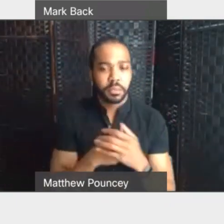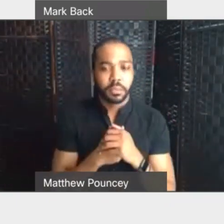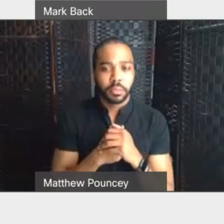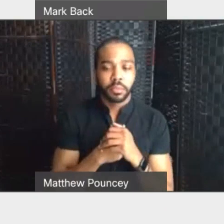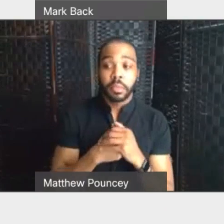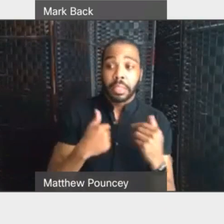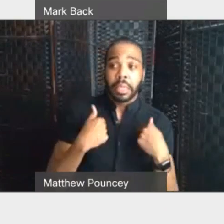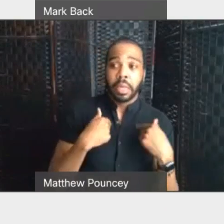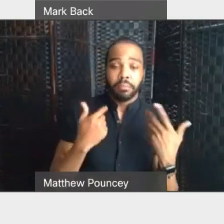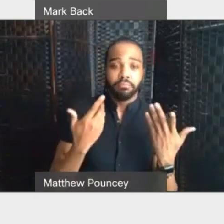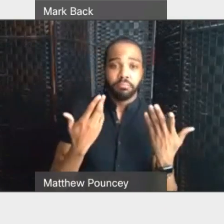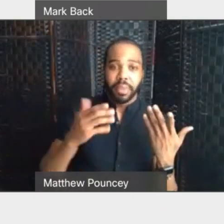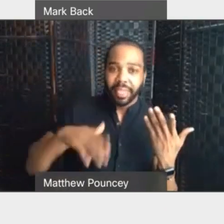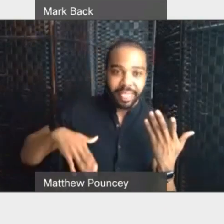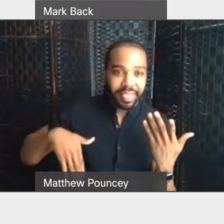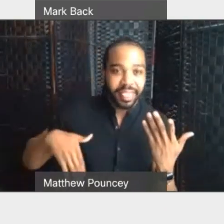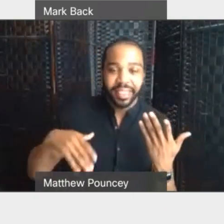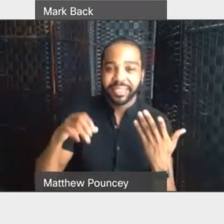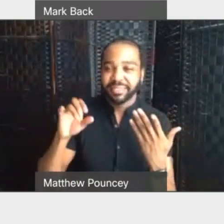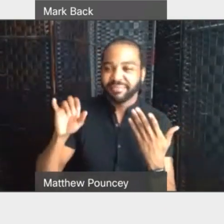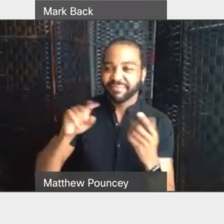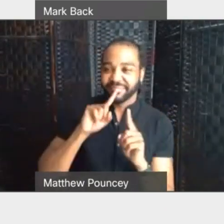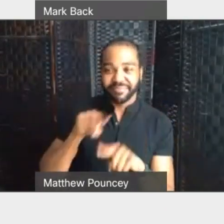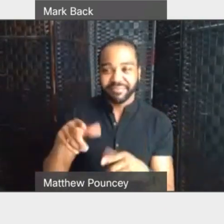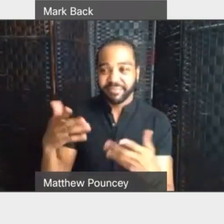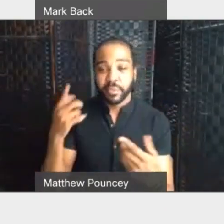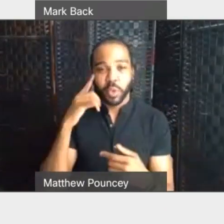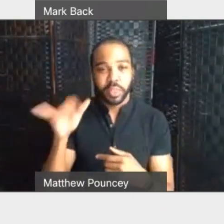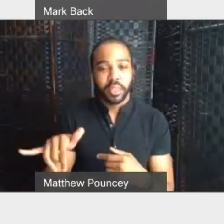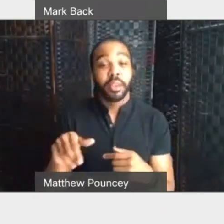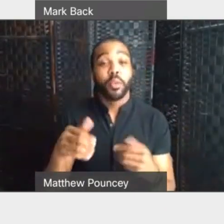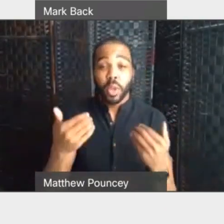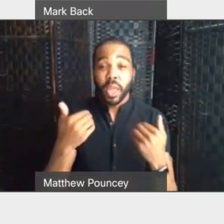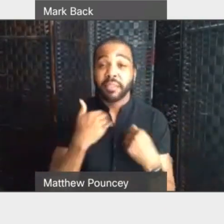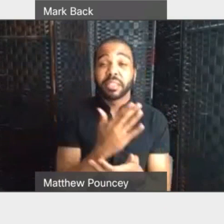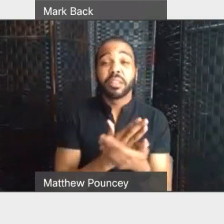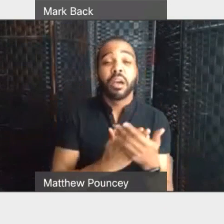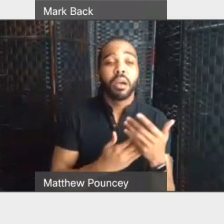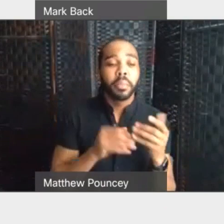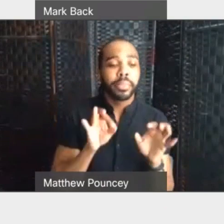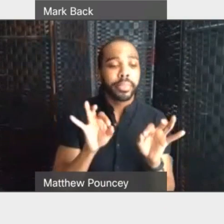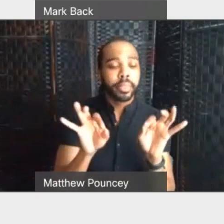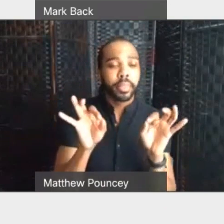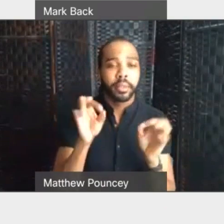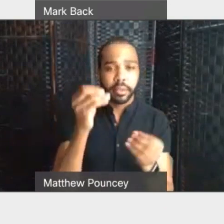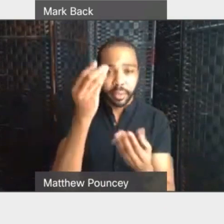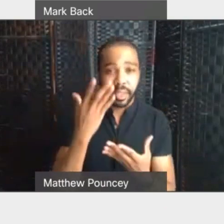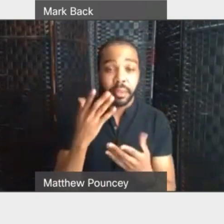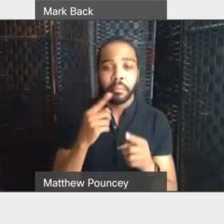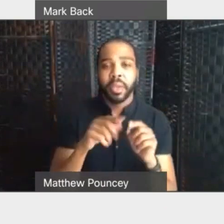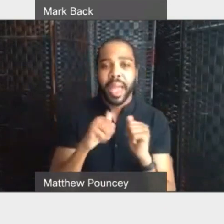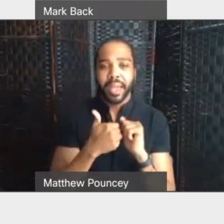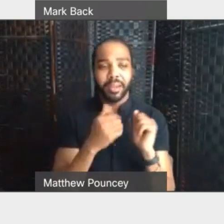Not yet would be my answer to that question. We do have beginning data, but the way it's